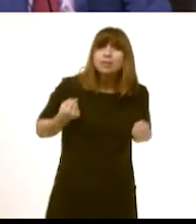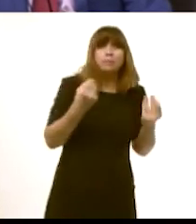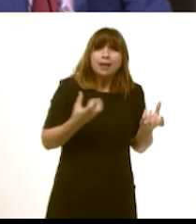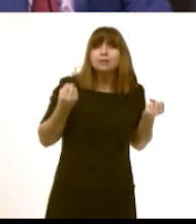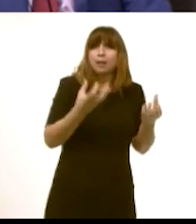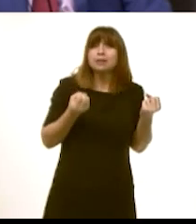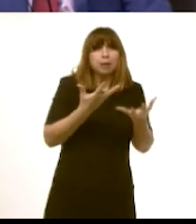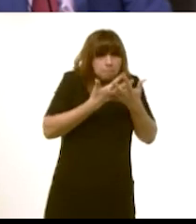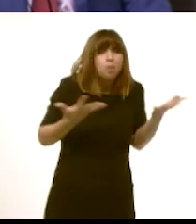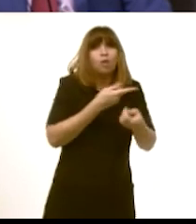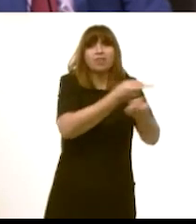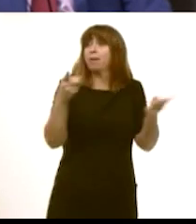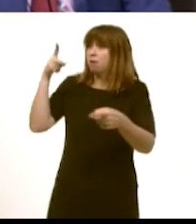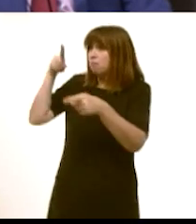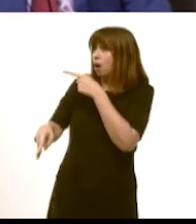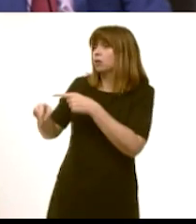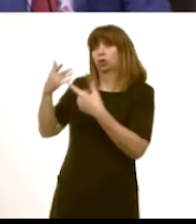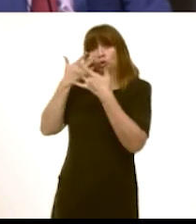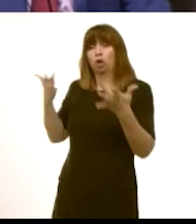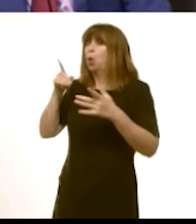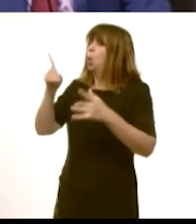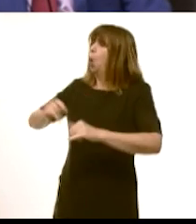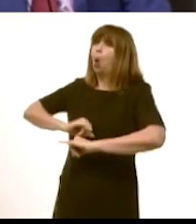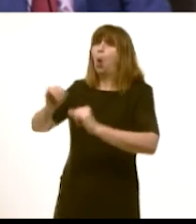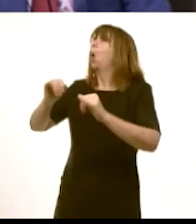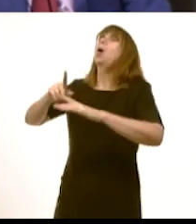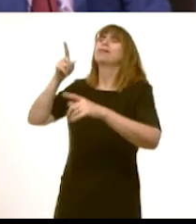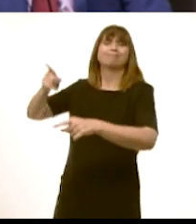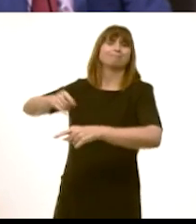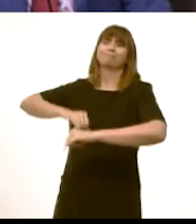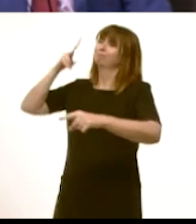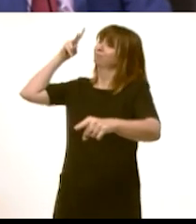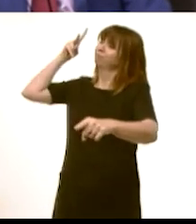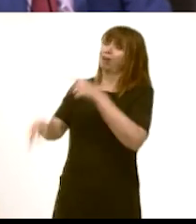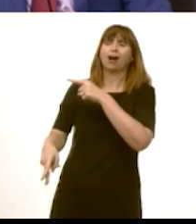the cuts that have occurred in England represent the all-time, all-comers record in